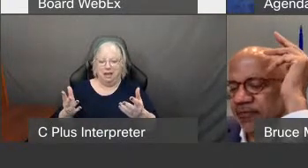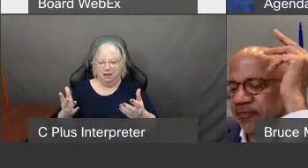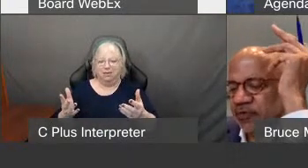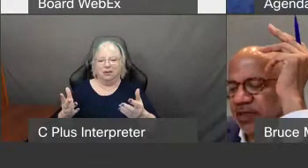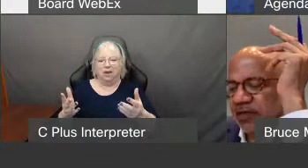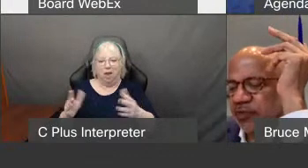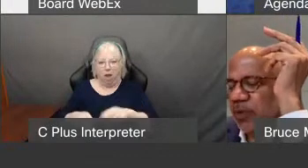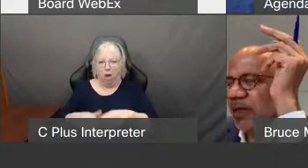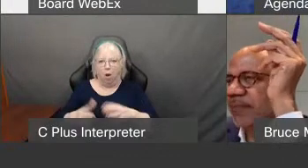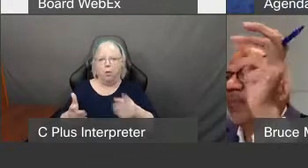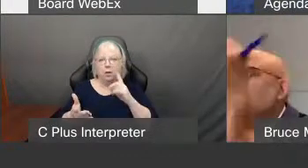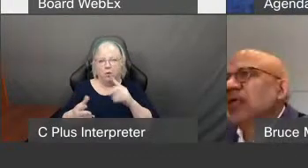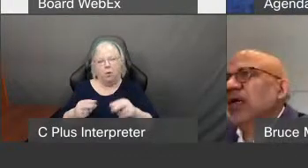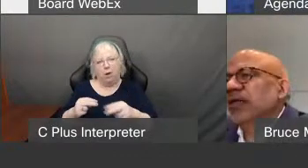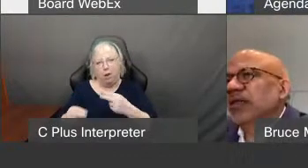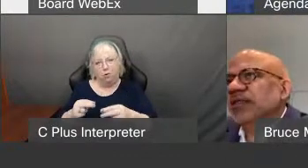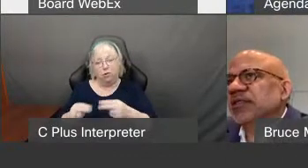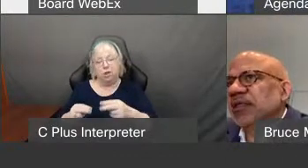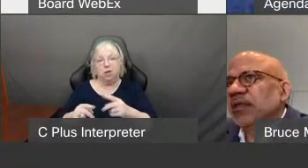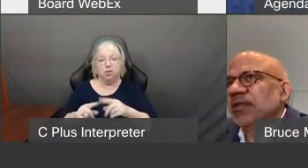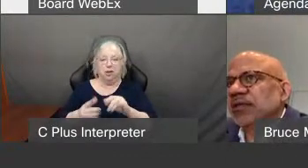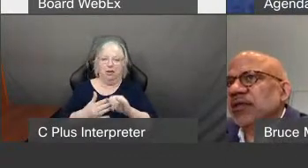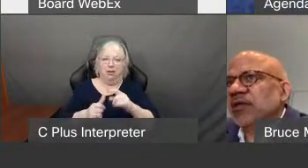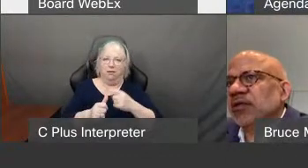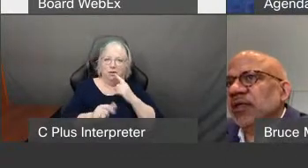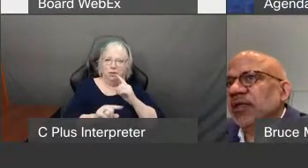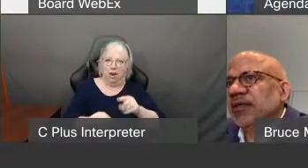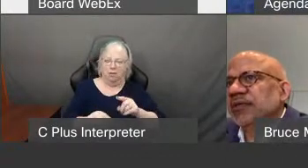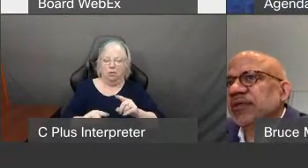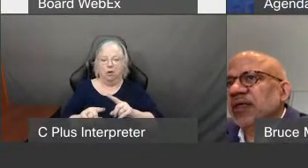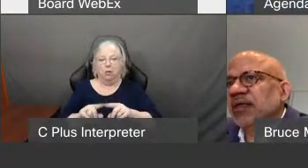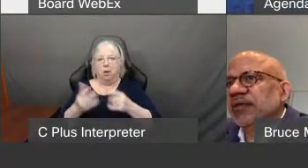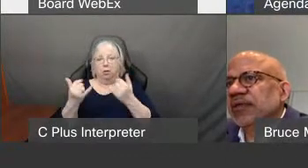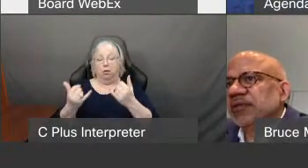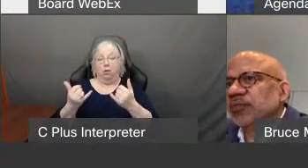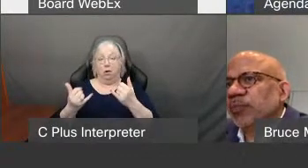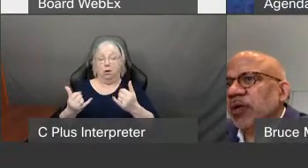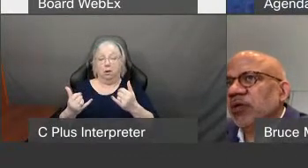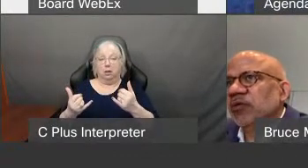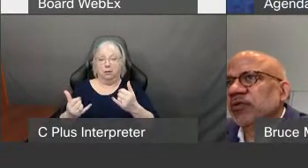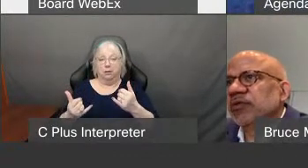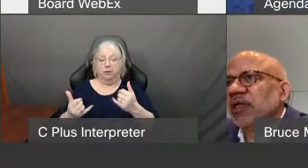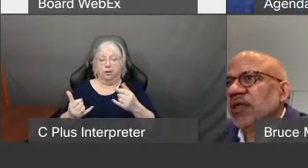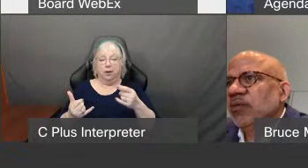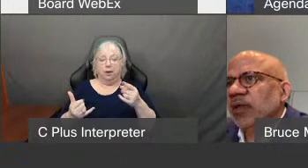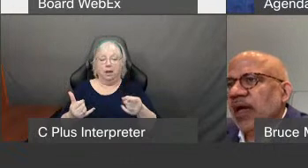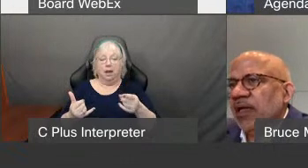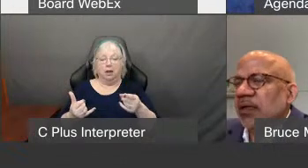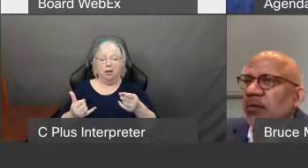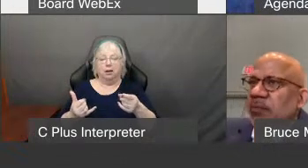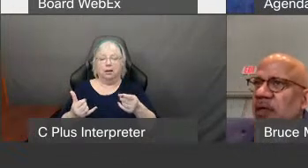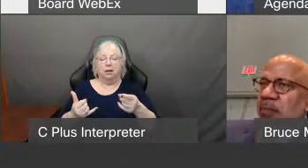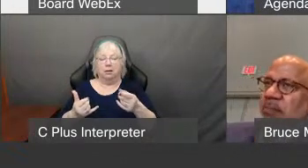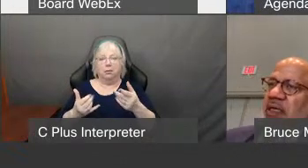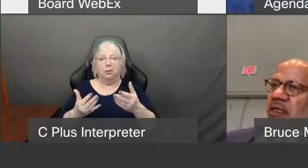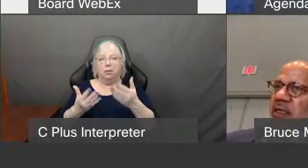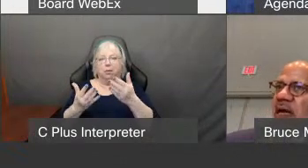think that's the first answer. But this, as it currently is proposed, would